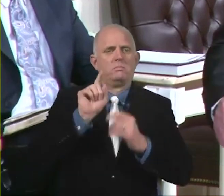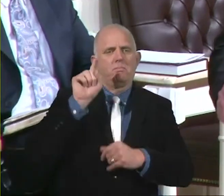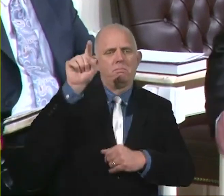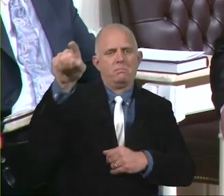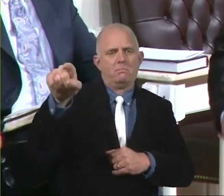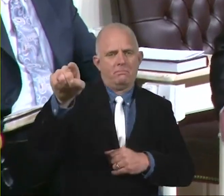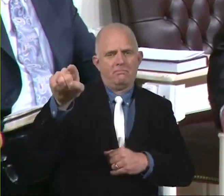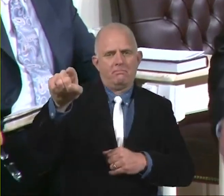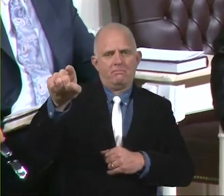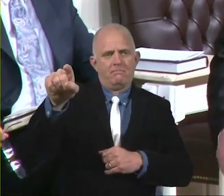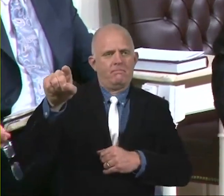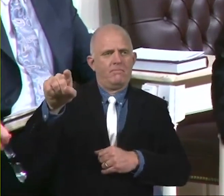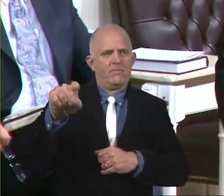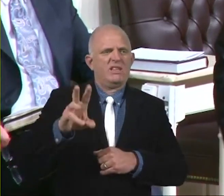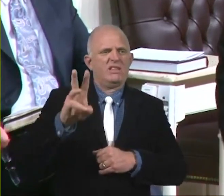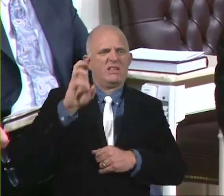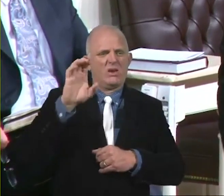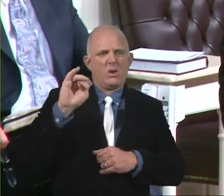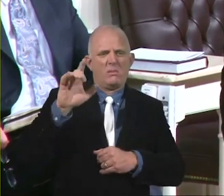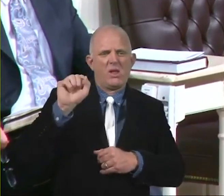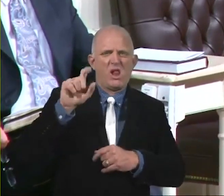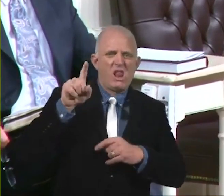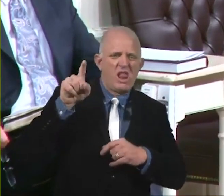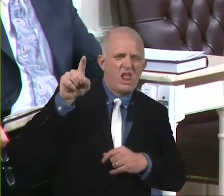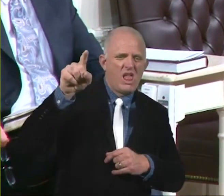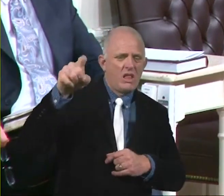talking about 600 miles away.